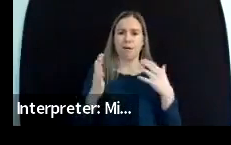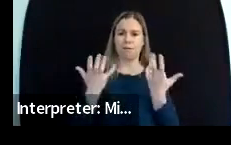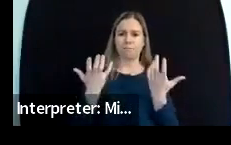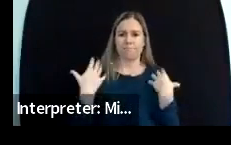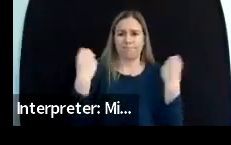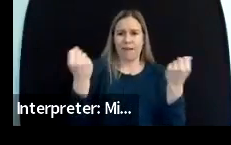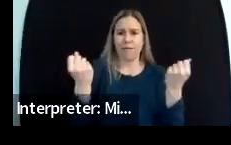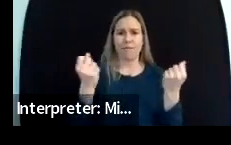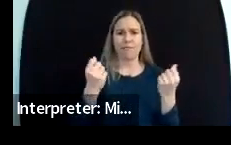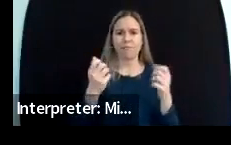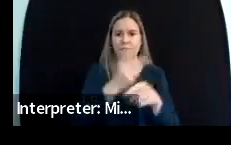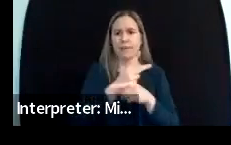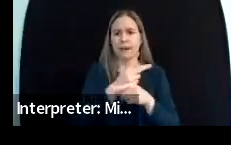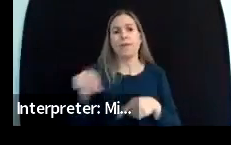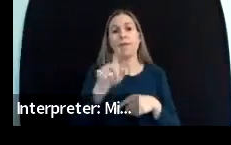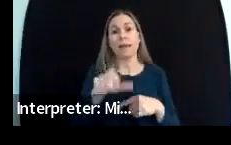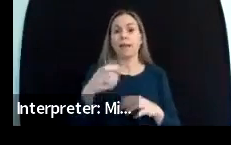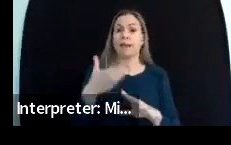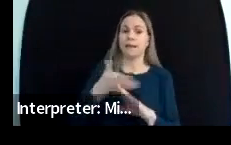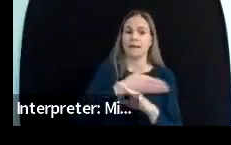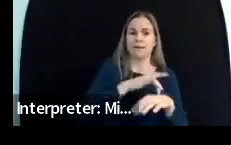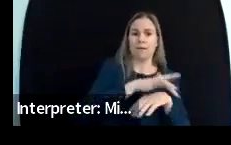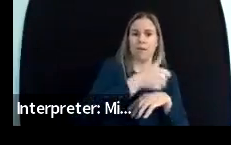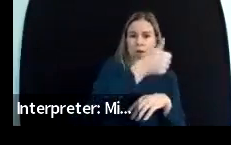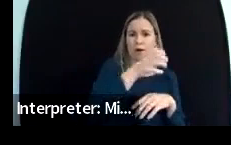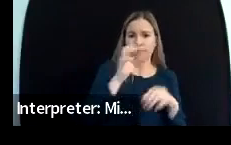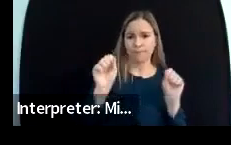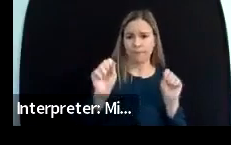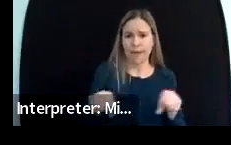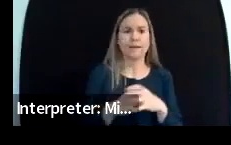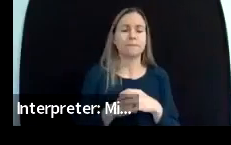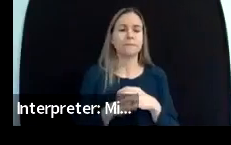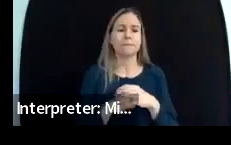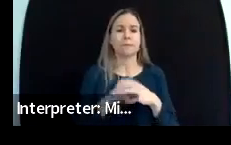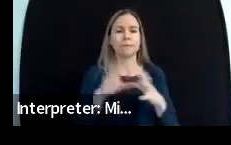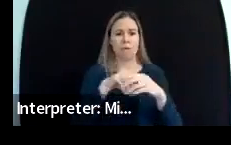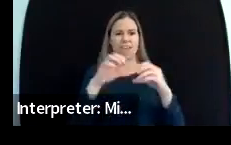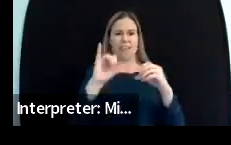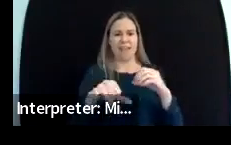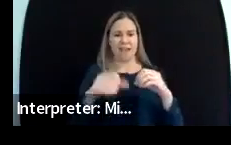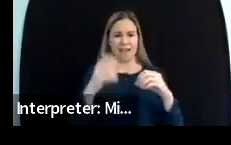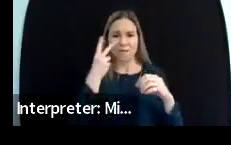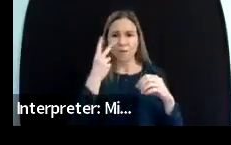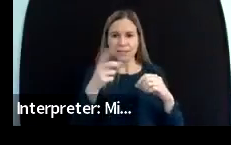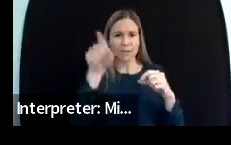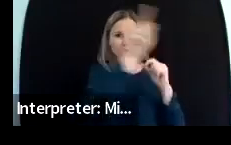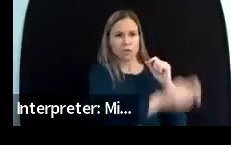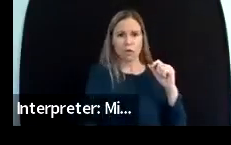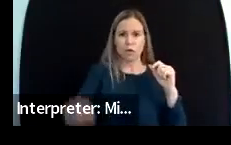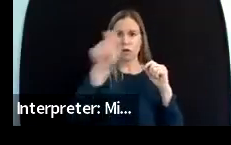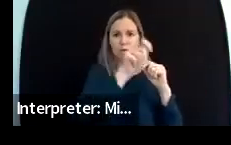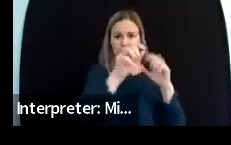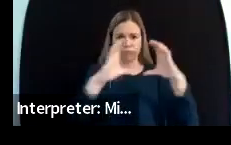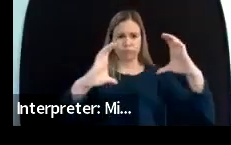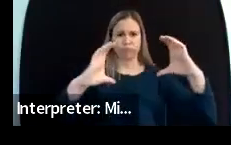conditions earlier. And again, within those, within that oval, or circle that you see there,